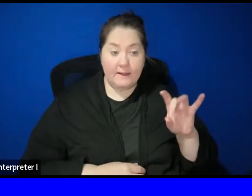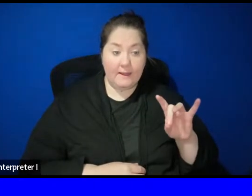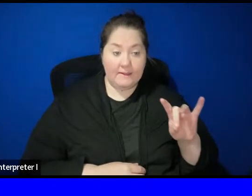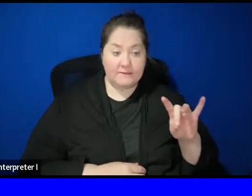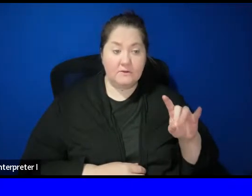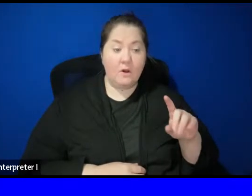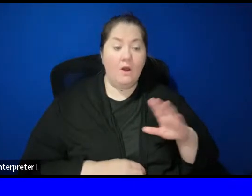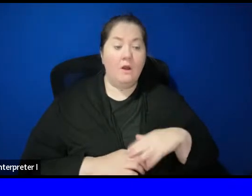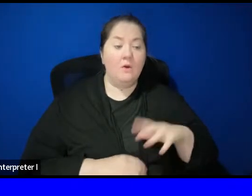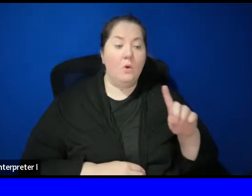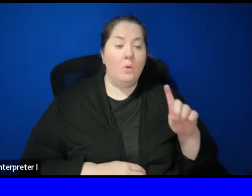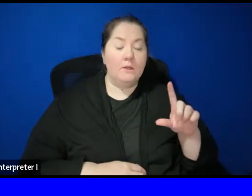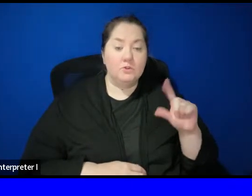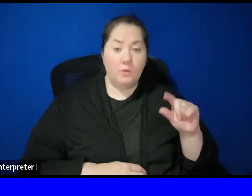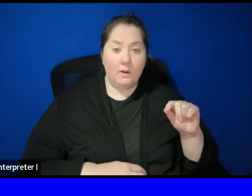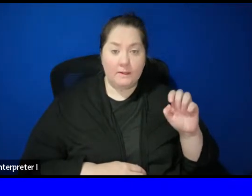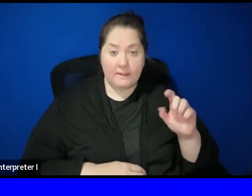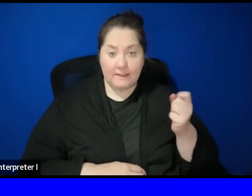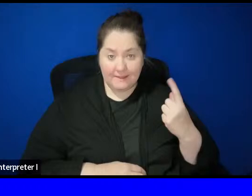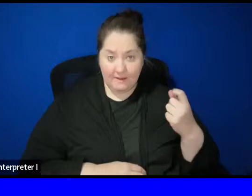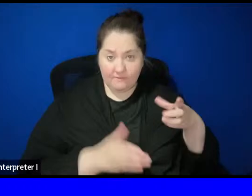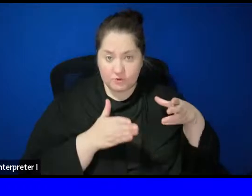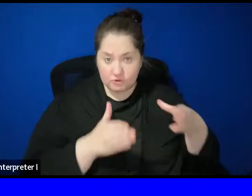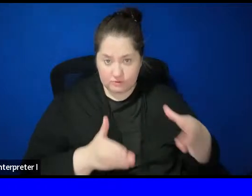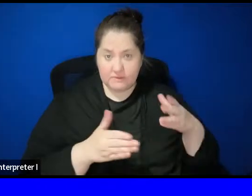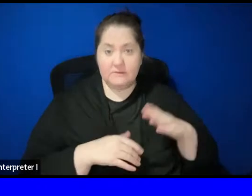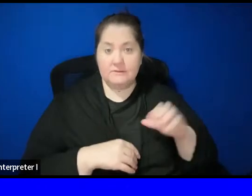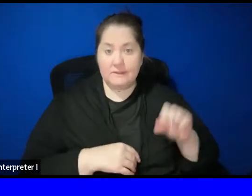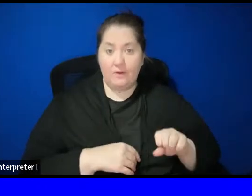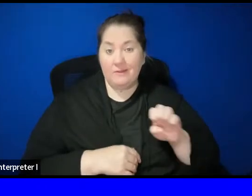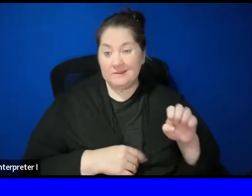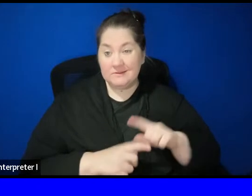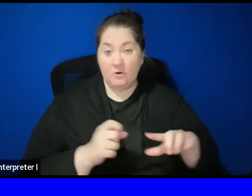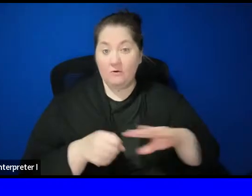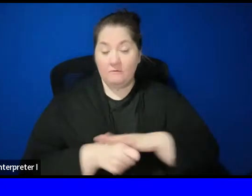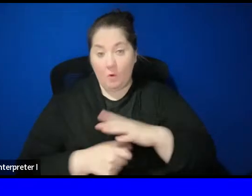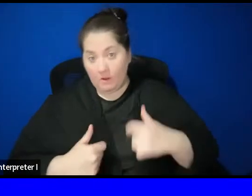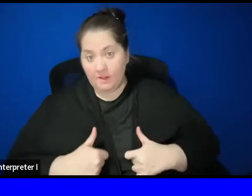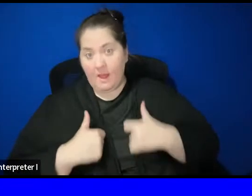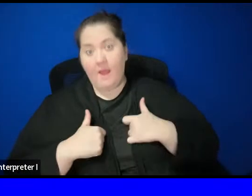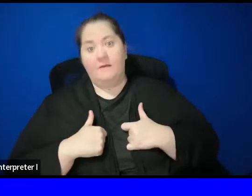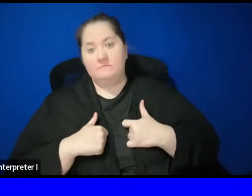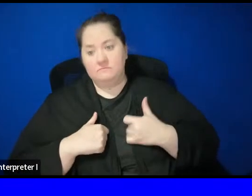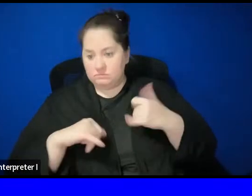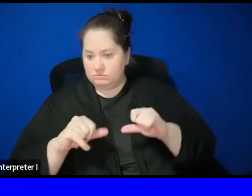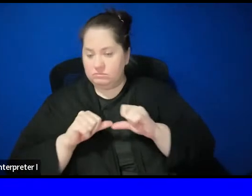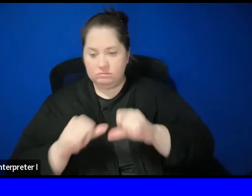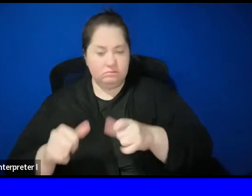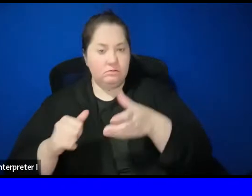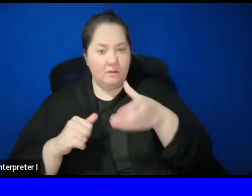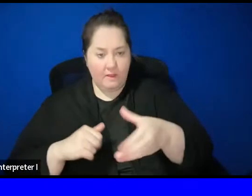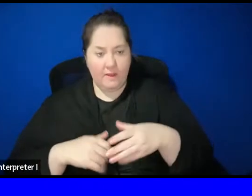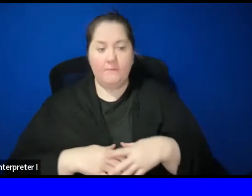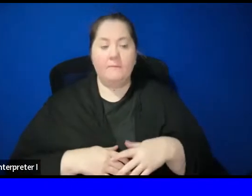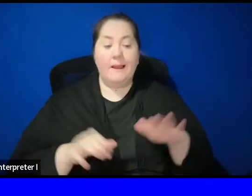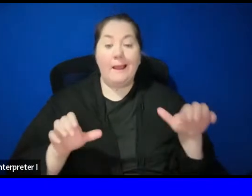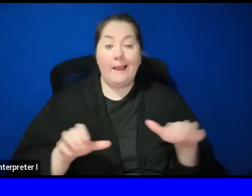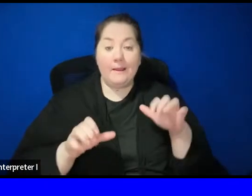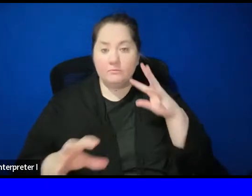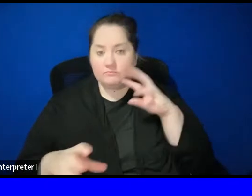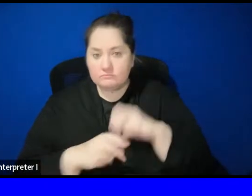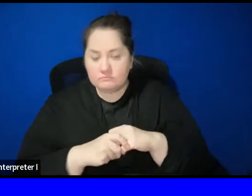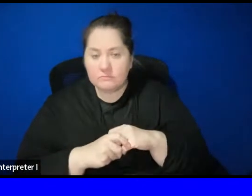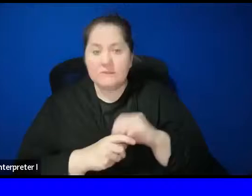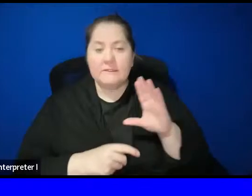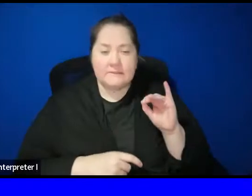120 11th Street Southeast, where he resided his entire life as an active, lifelong resident of Capitol Hill. He was an active participant in